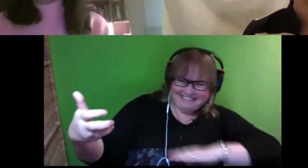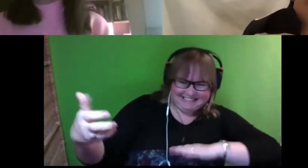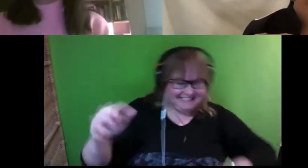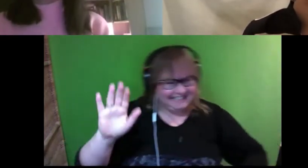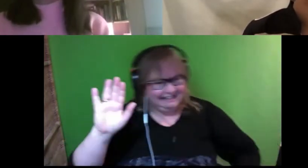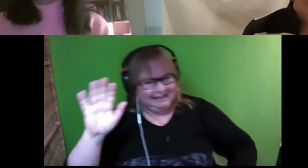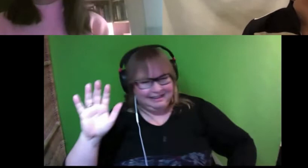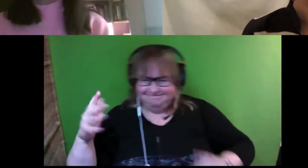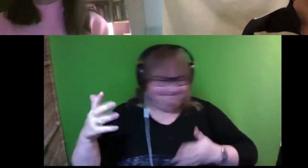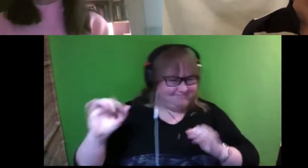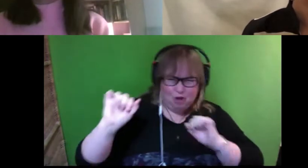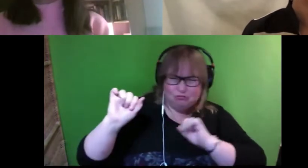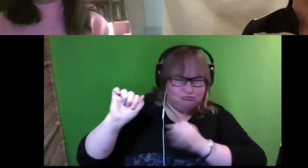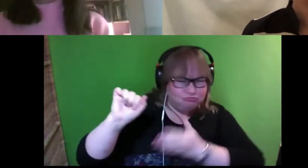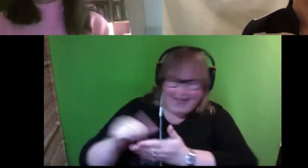my own